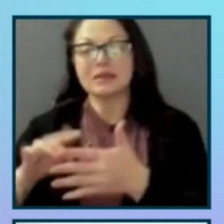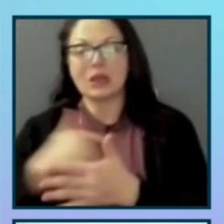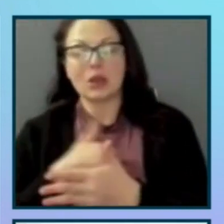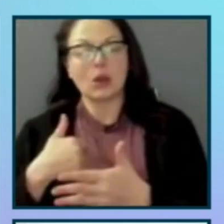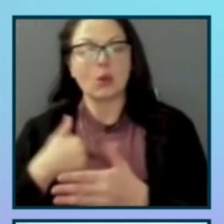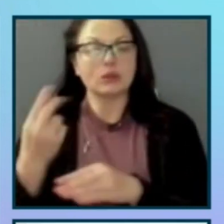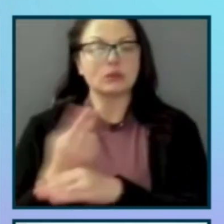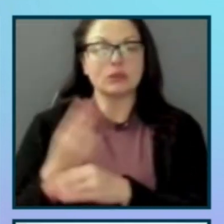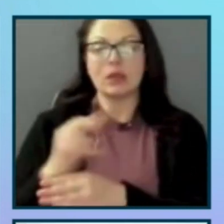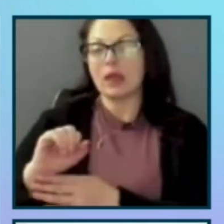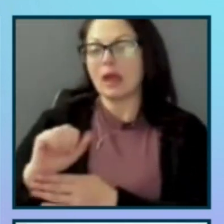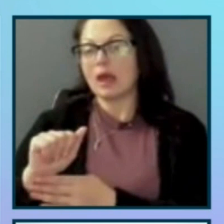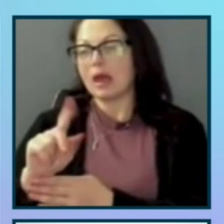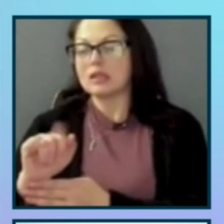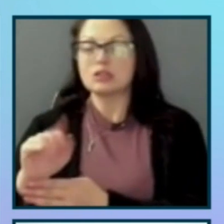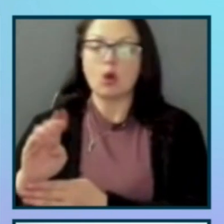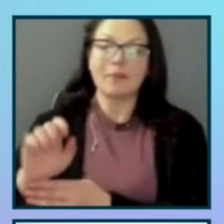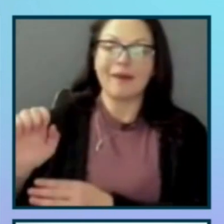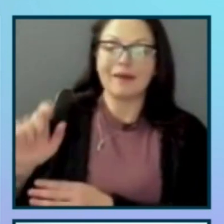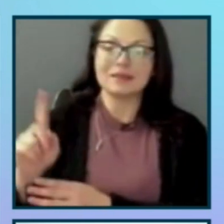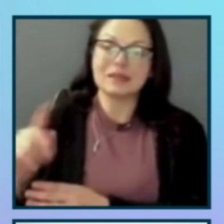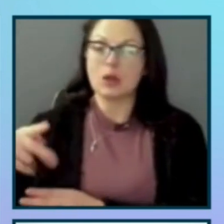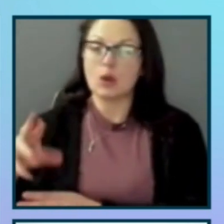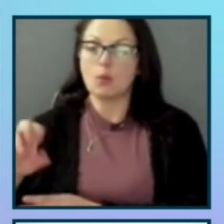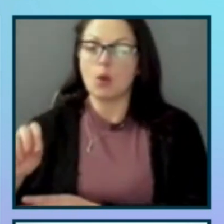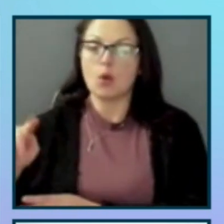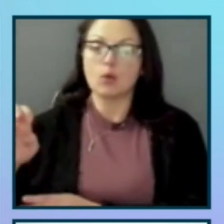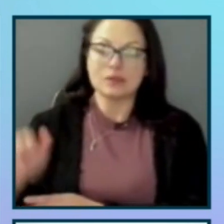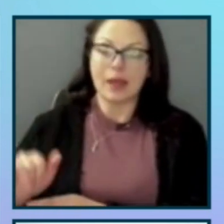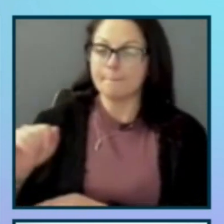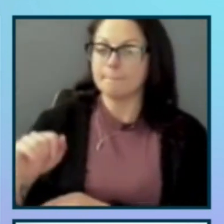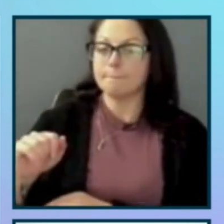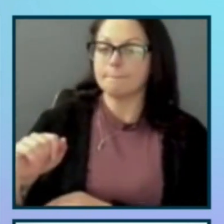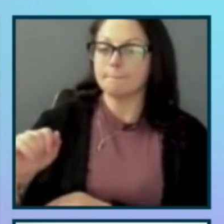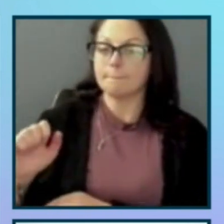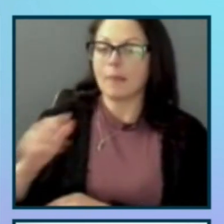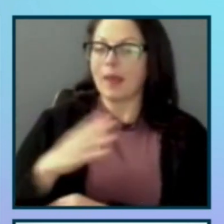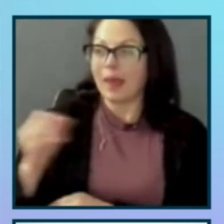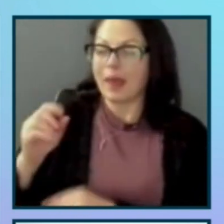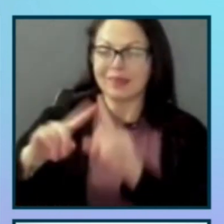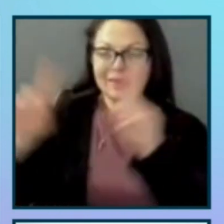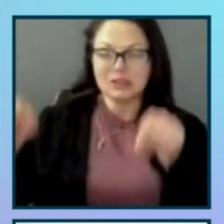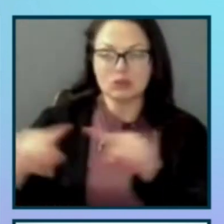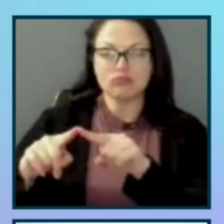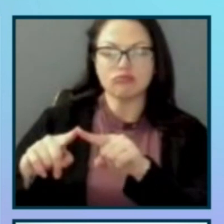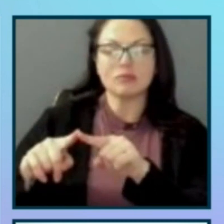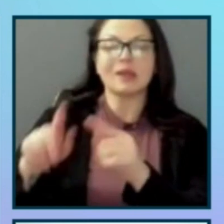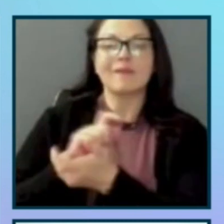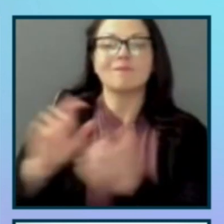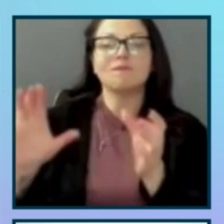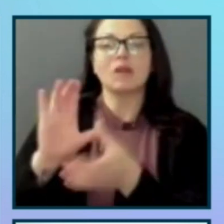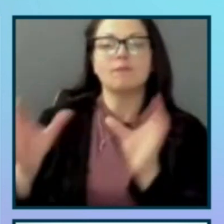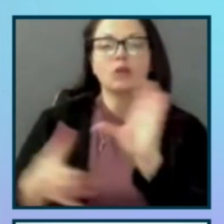XD prototype as the voice. And as some of you may know, screen readers, they convert that HTML code from a website into